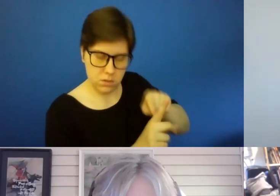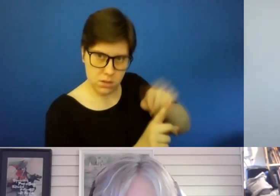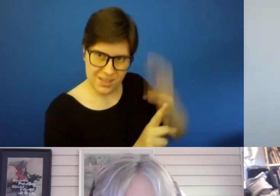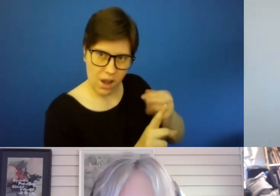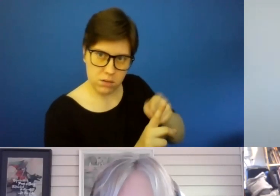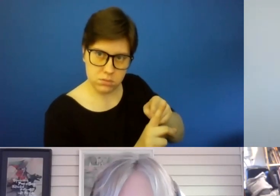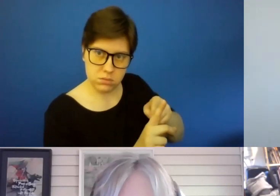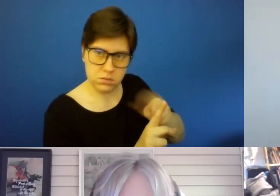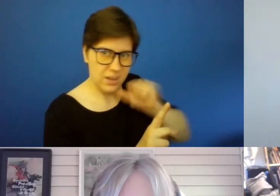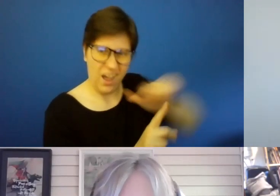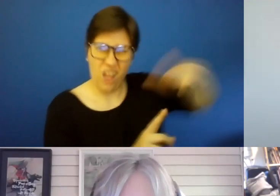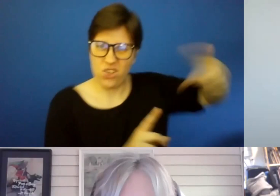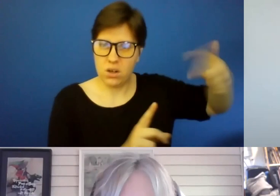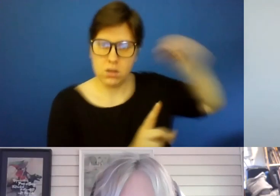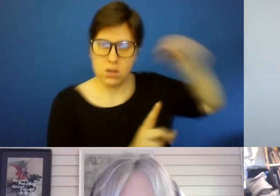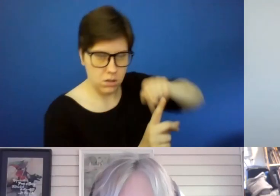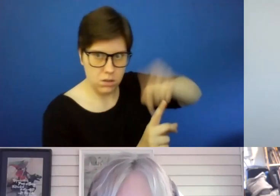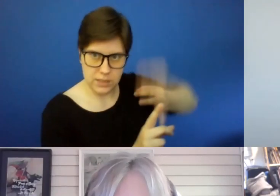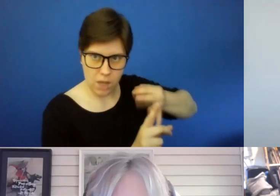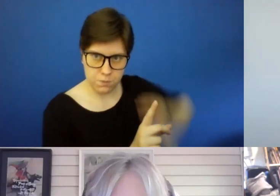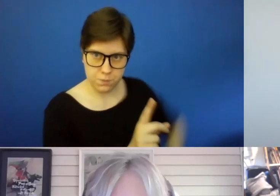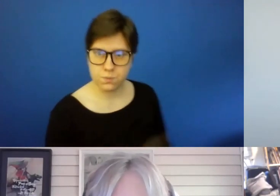serious illness.